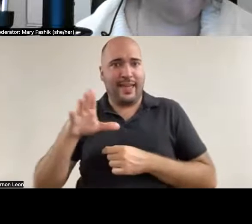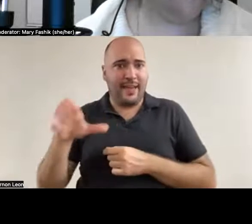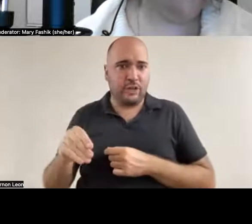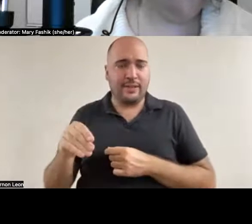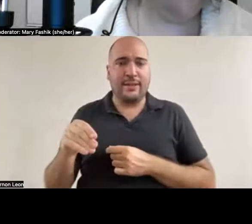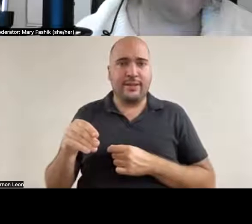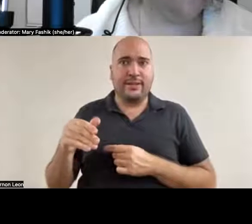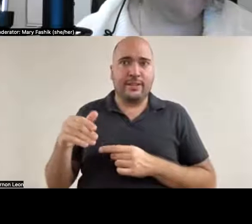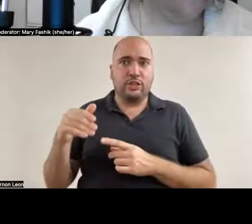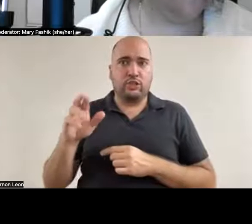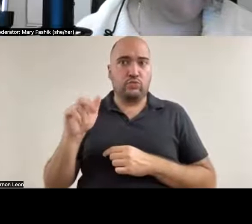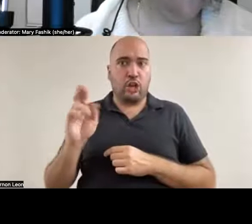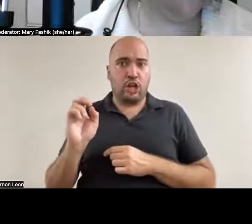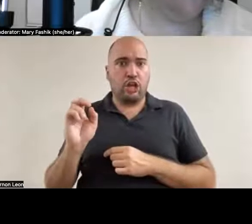rare,